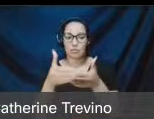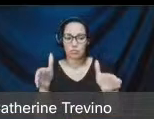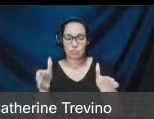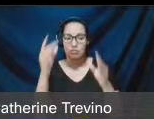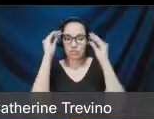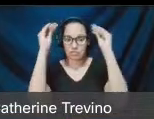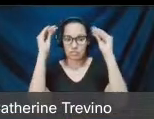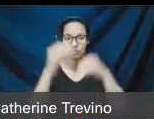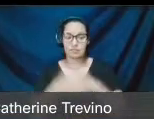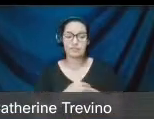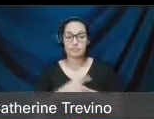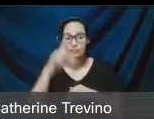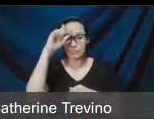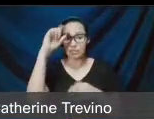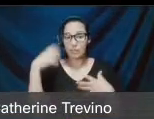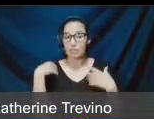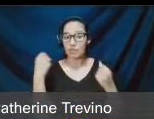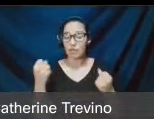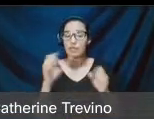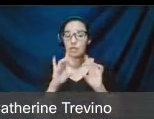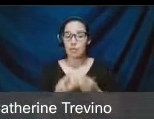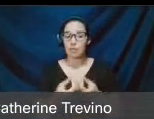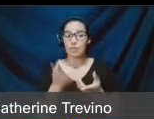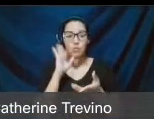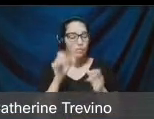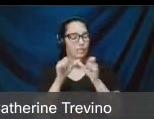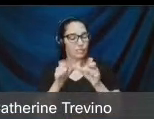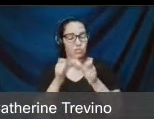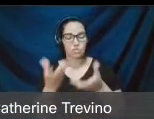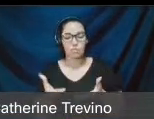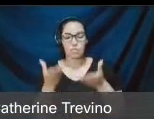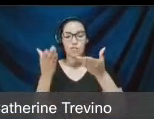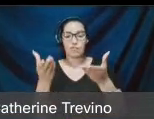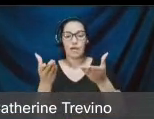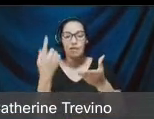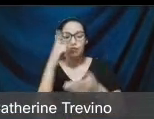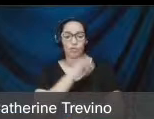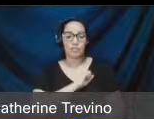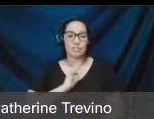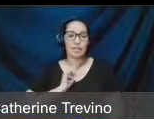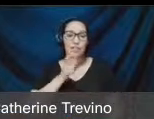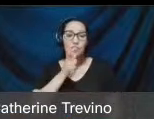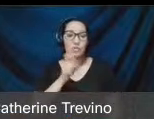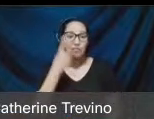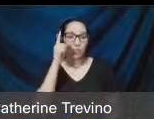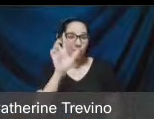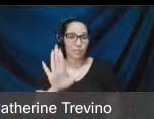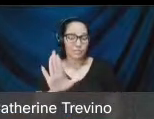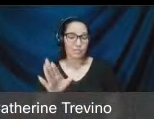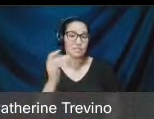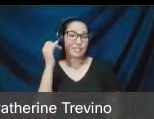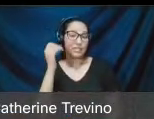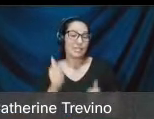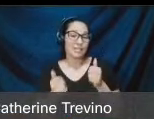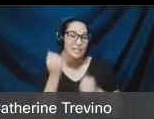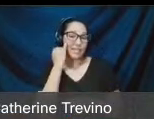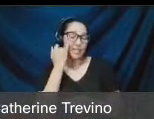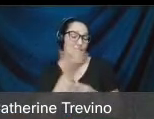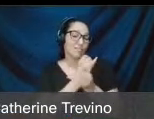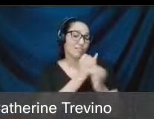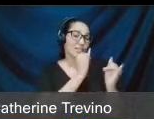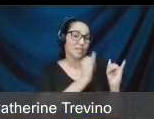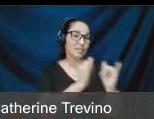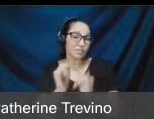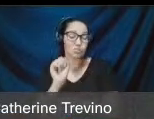mental health department will continue to provide mental health services that staff may need for themselves, either individualized or in a group setting.